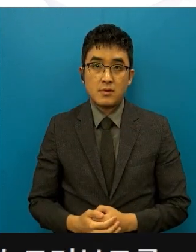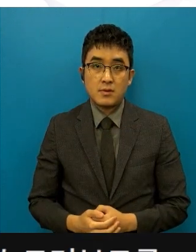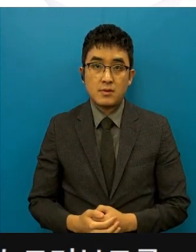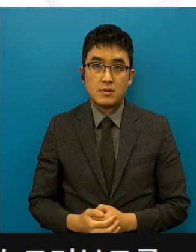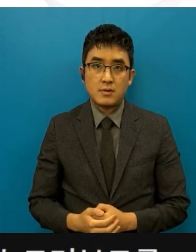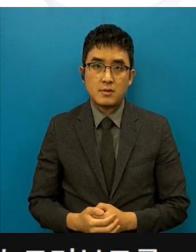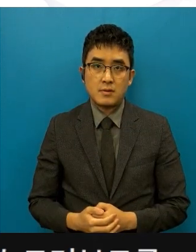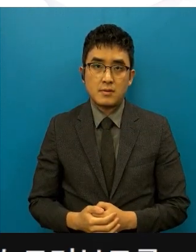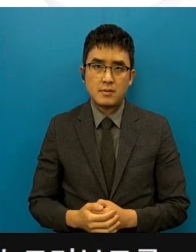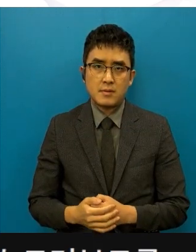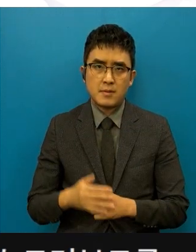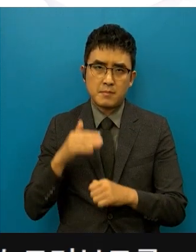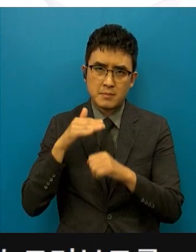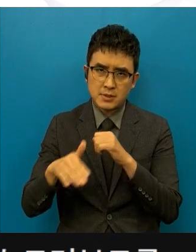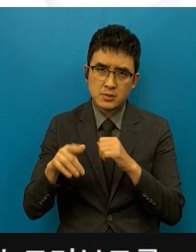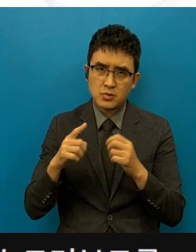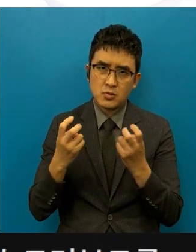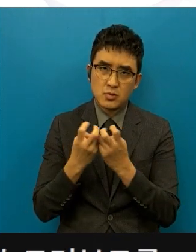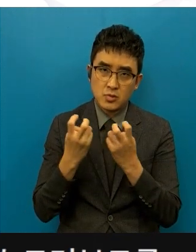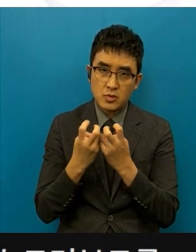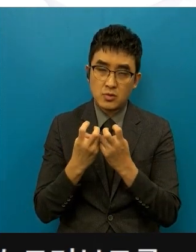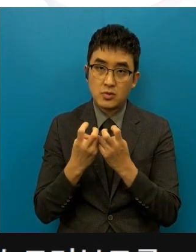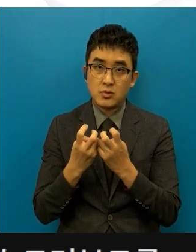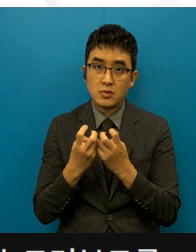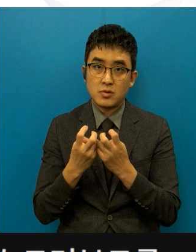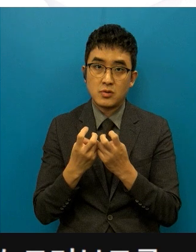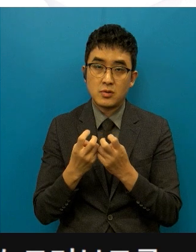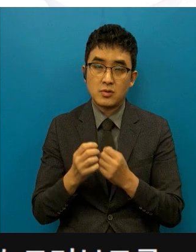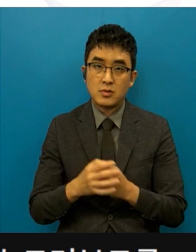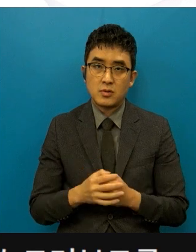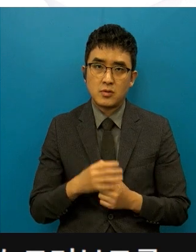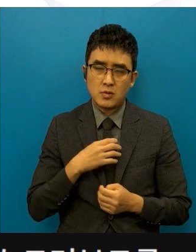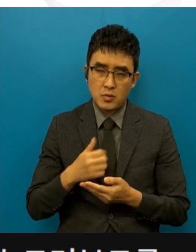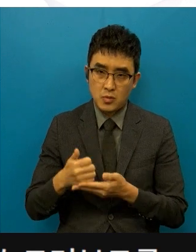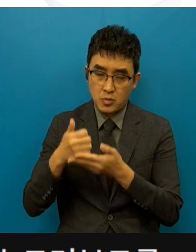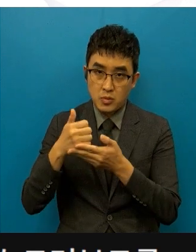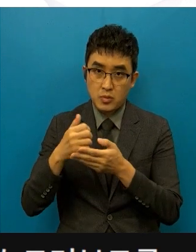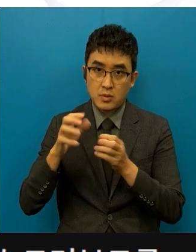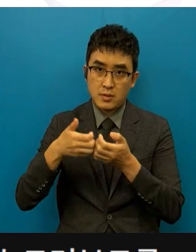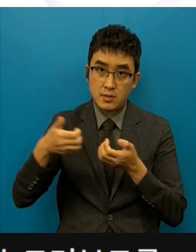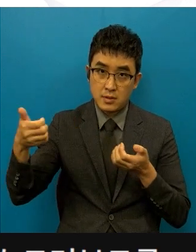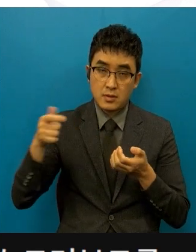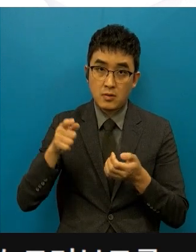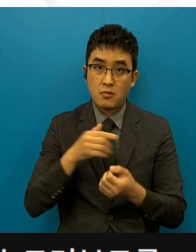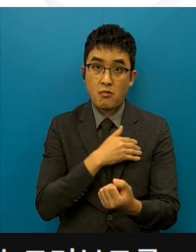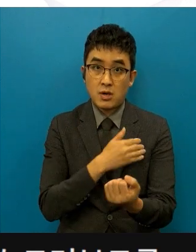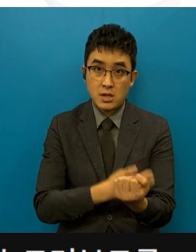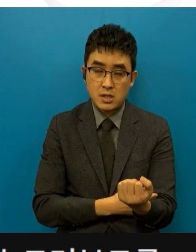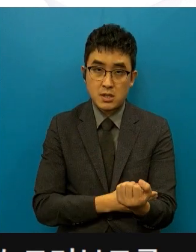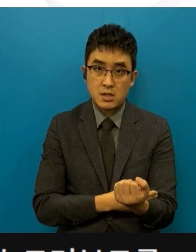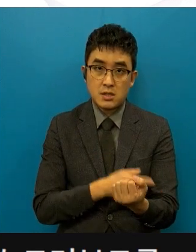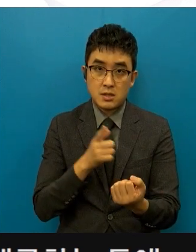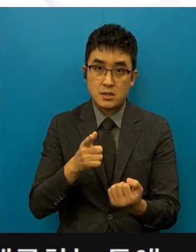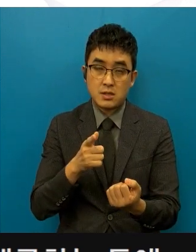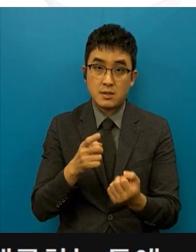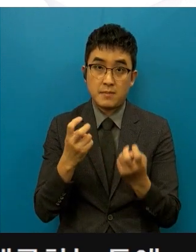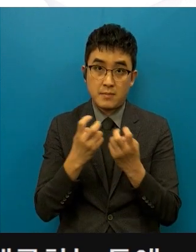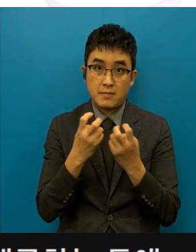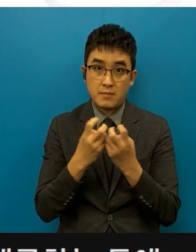on 2, let's say, pioneer states in the right to die field, namely Switzerland and the